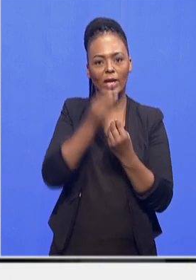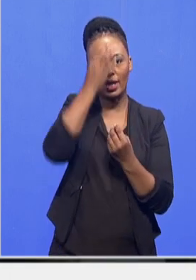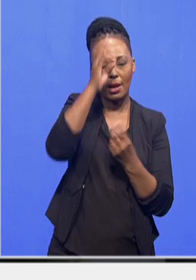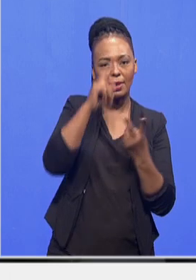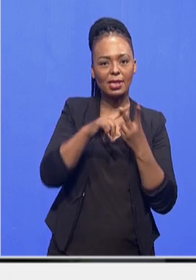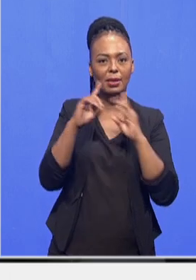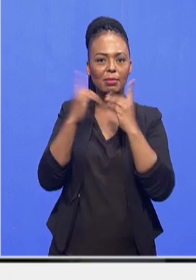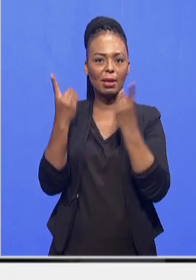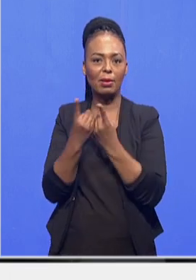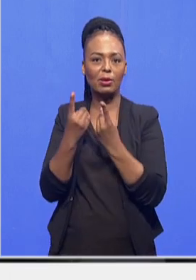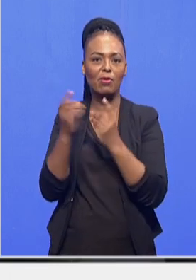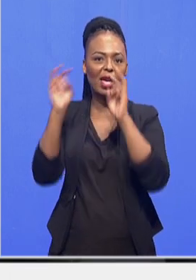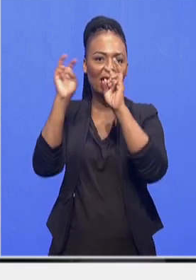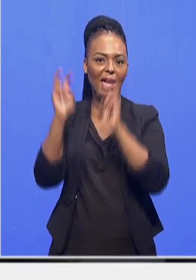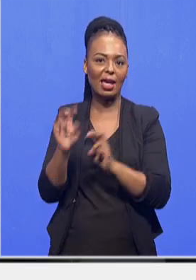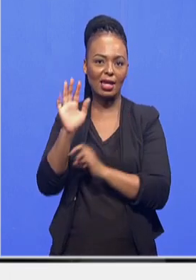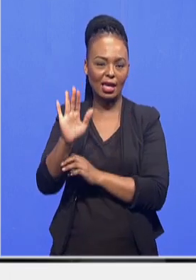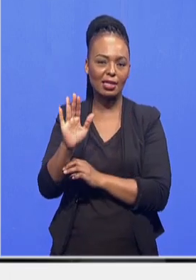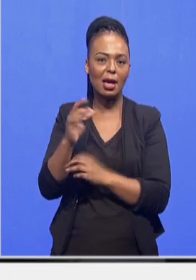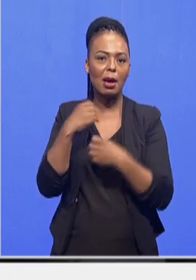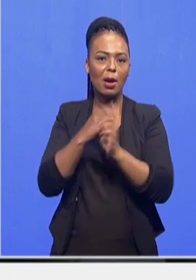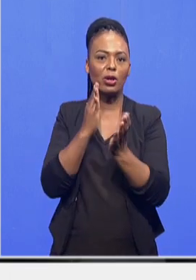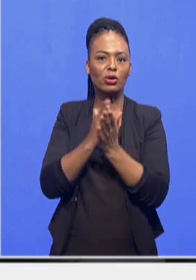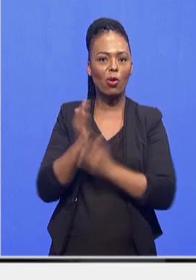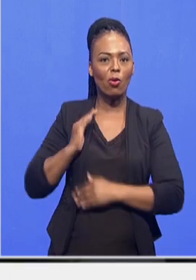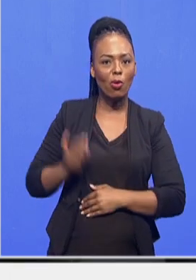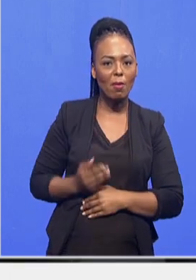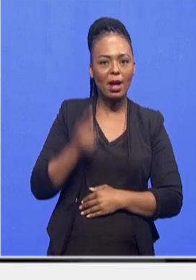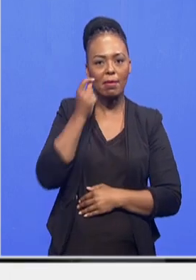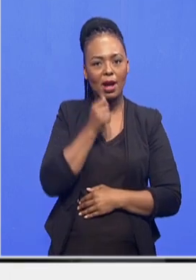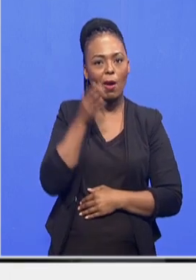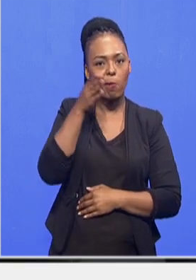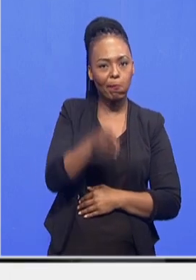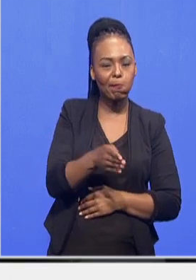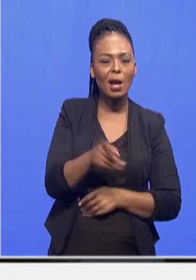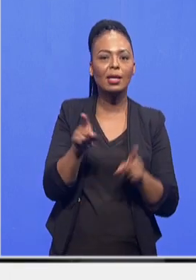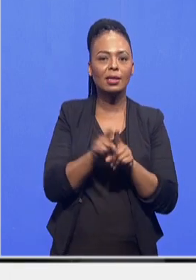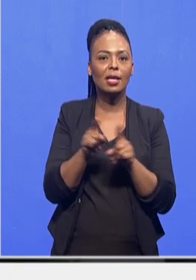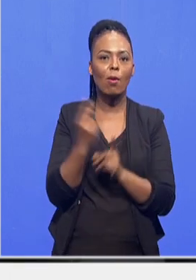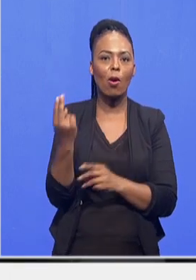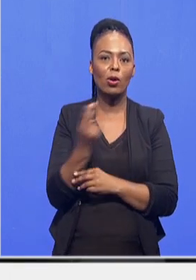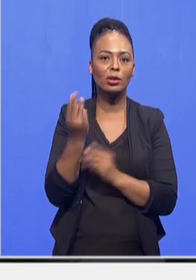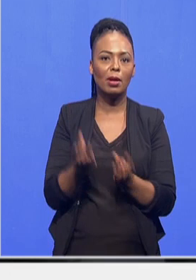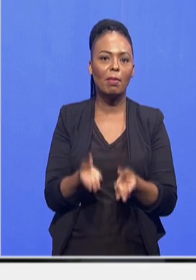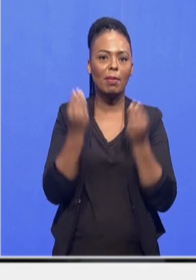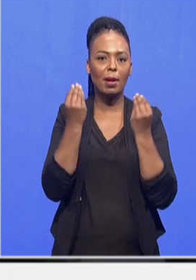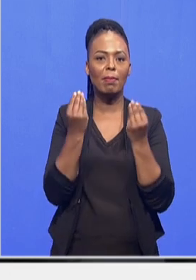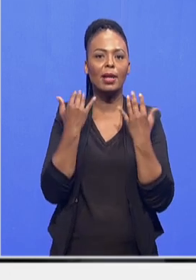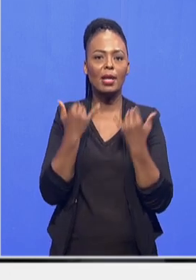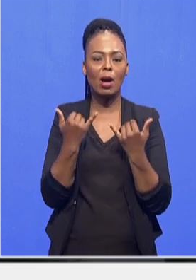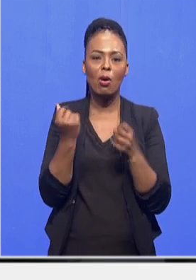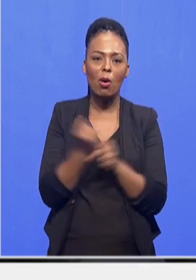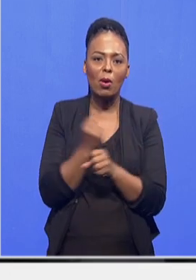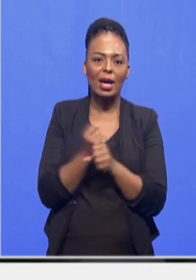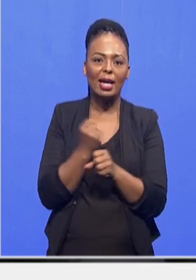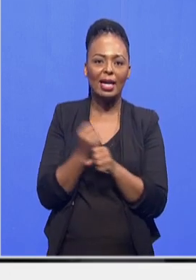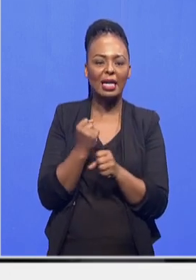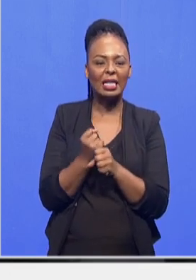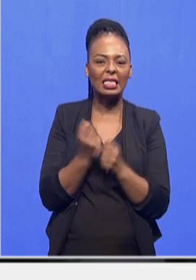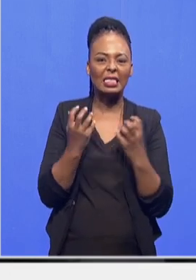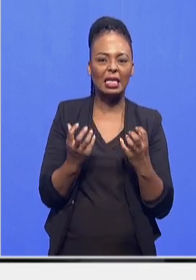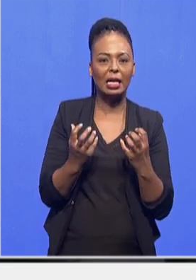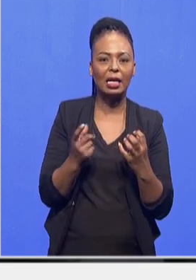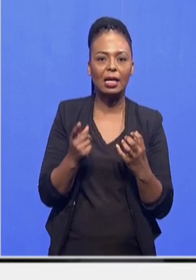in ensuring really that the men and women on the ground there, they also they don't get hard done on when some of these tariffs